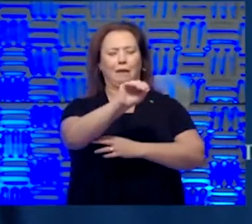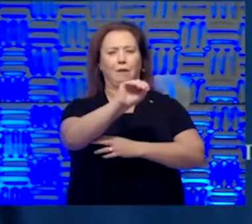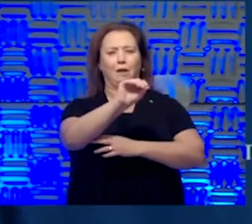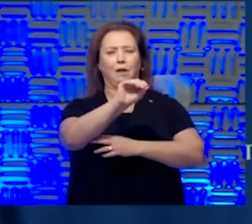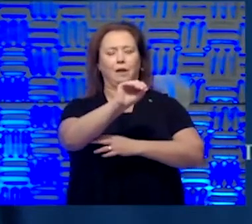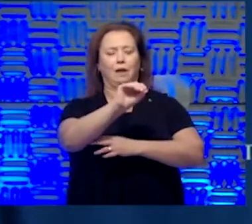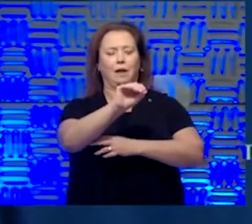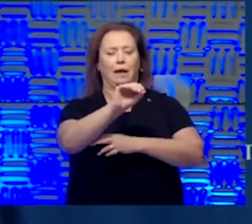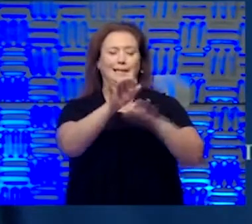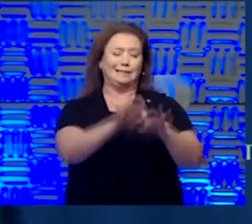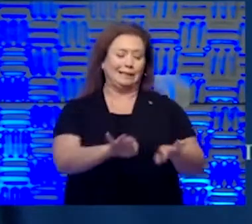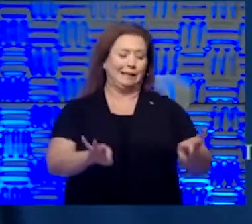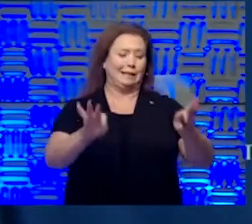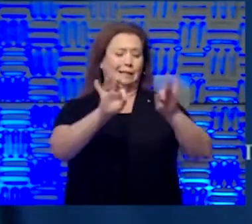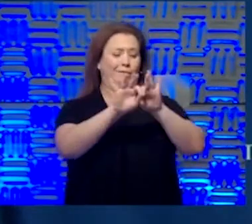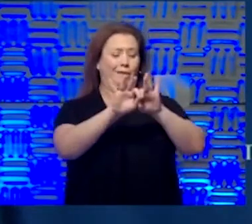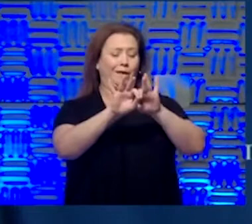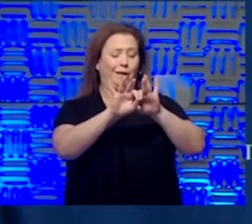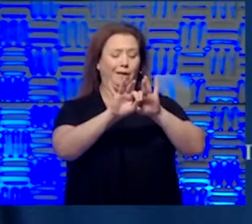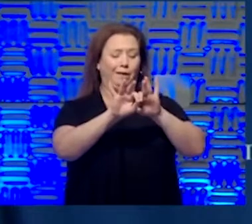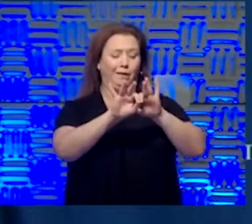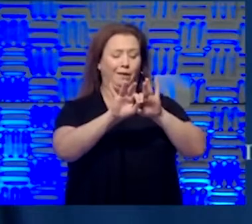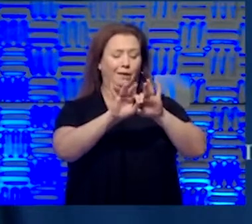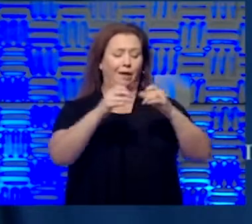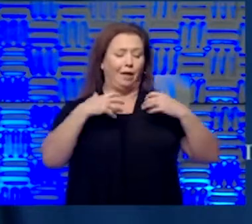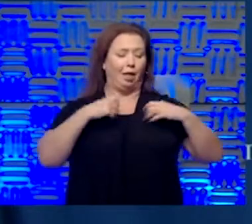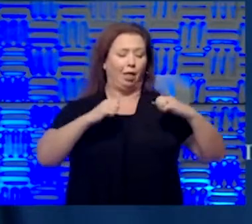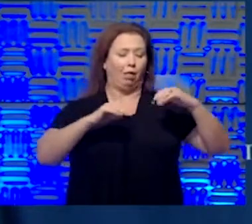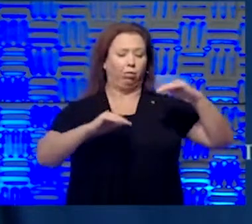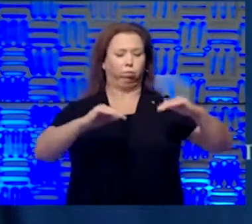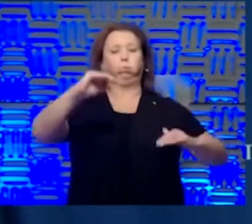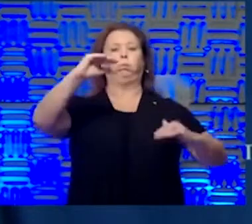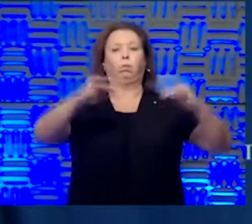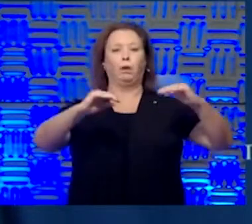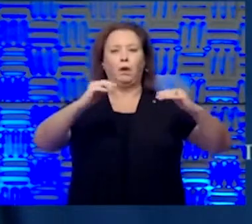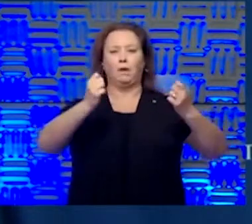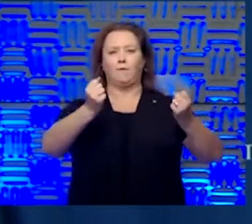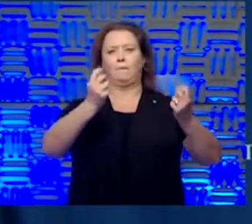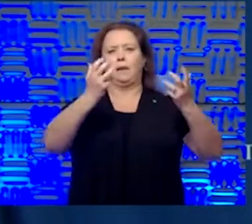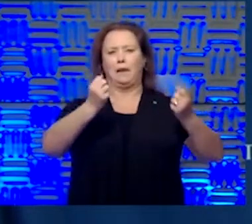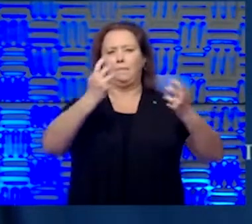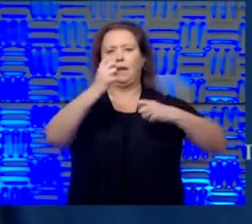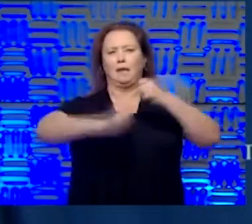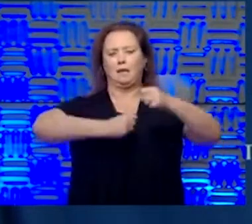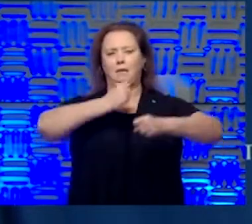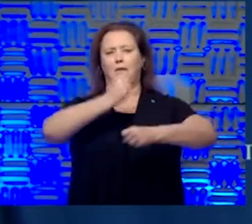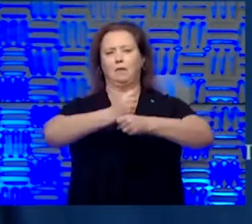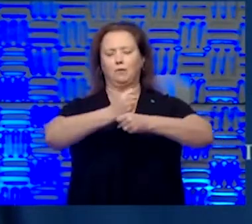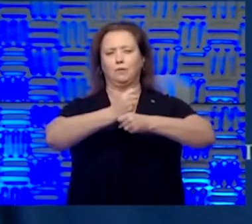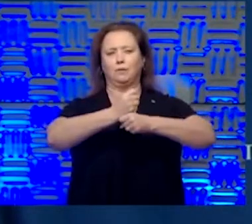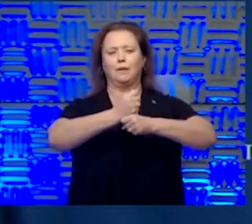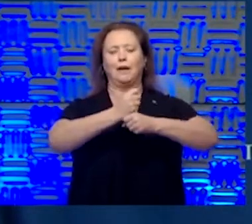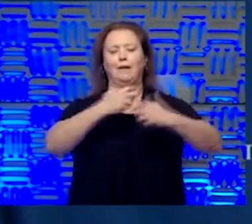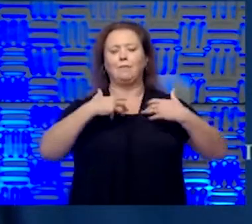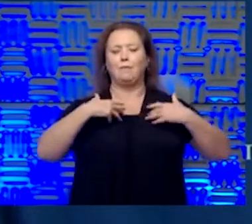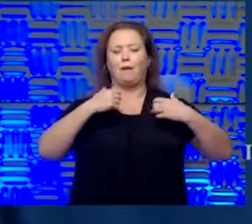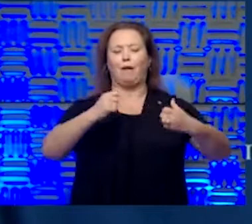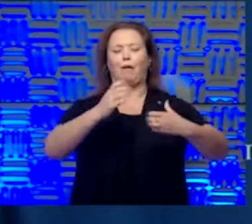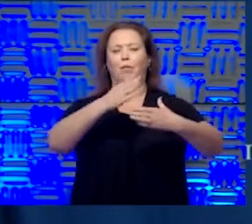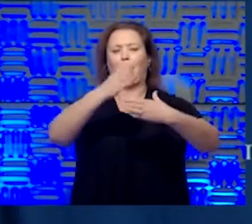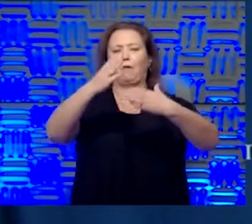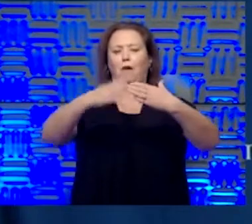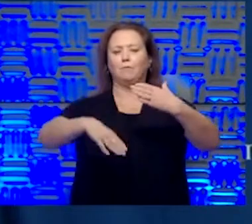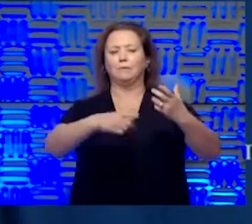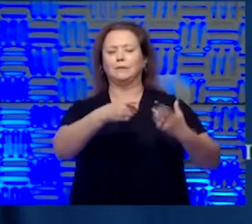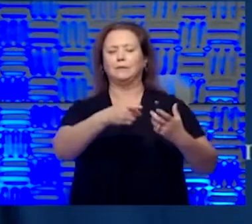significant health inequality for decades, real significant differences in the health outcomes between those